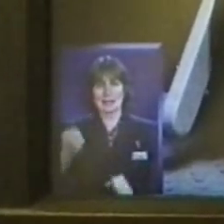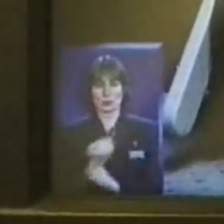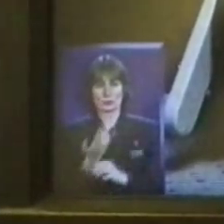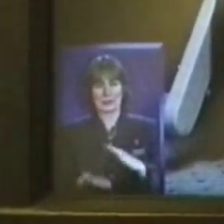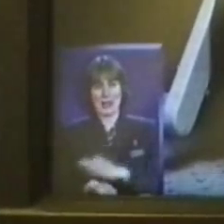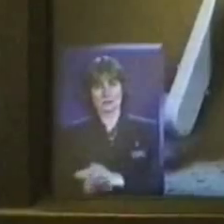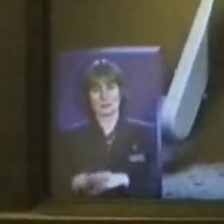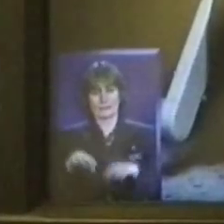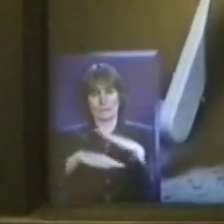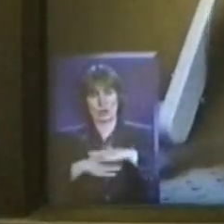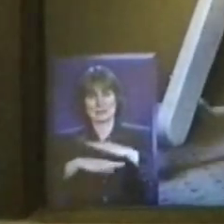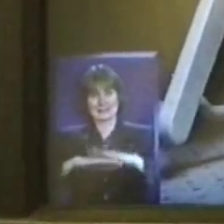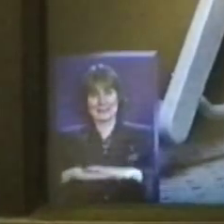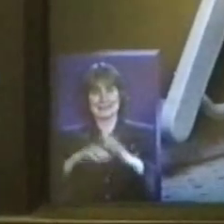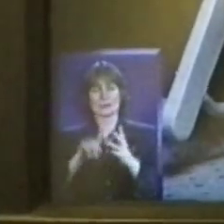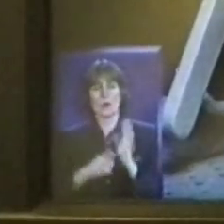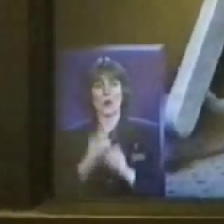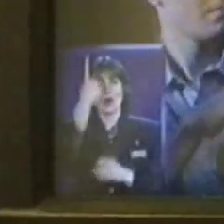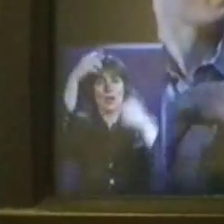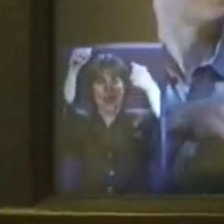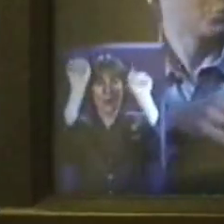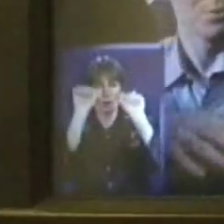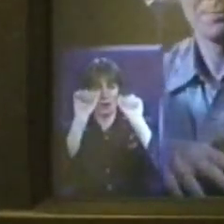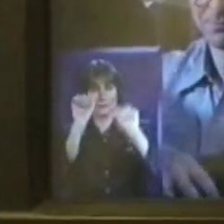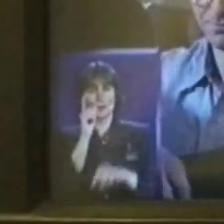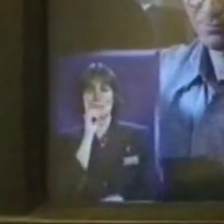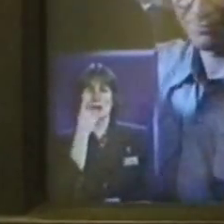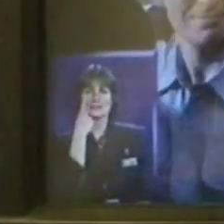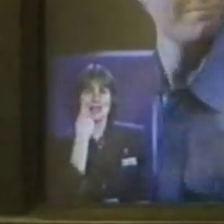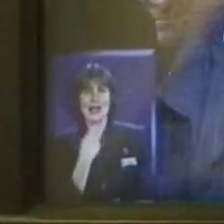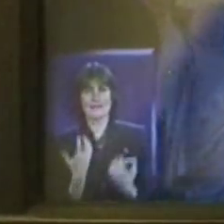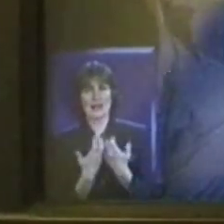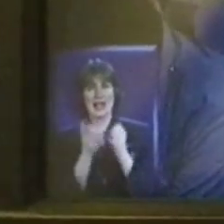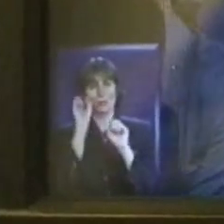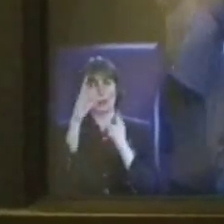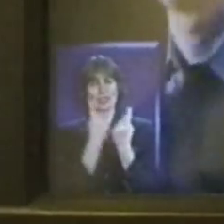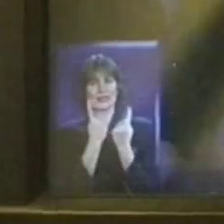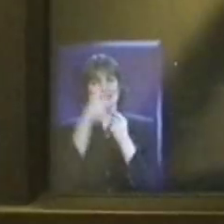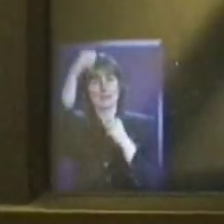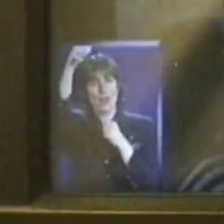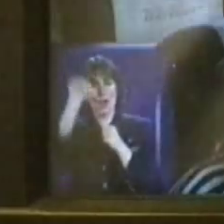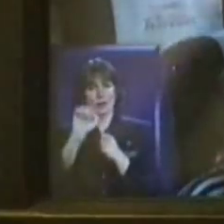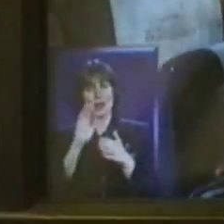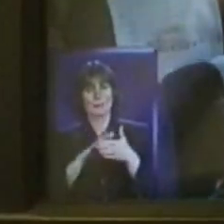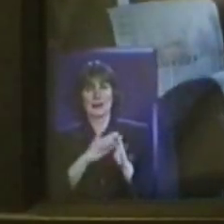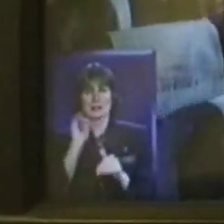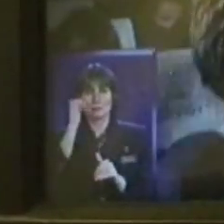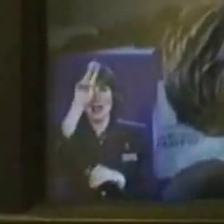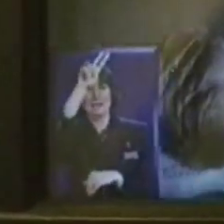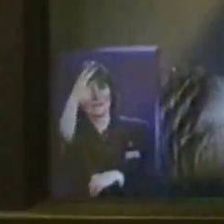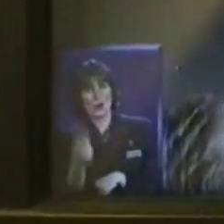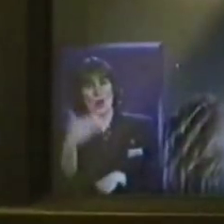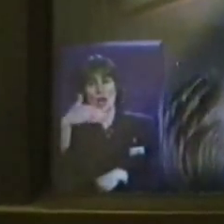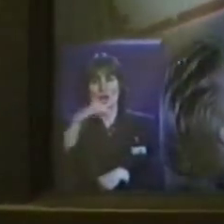make sure your hand baggage isn't blocking the aisles or exits. It should be put under the seat in front of you, or in an overhead locker. But place